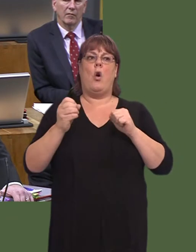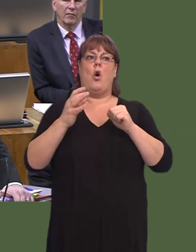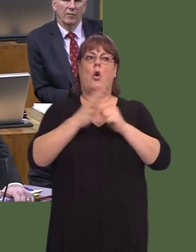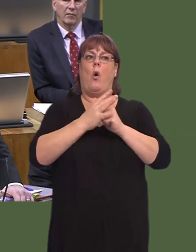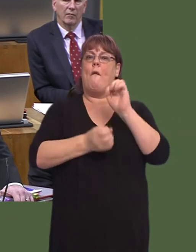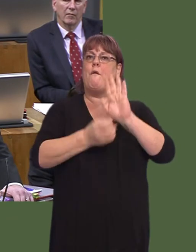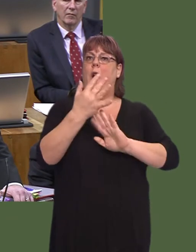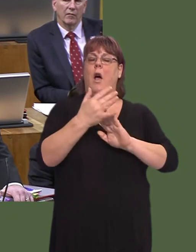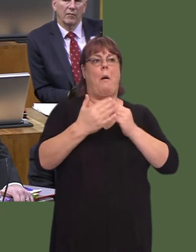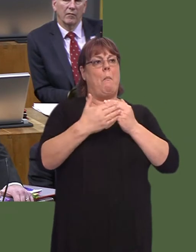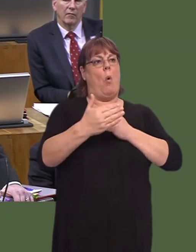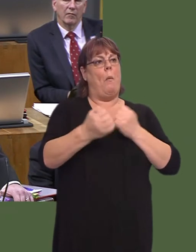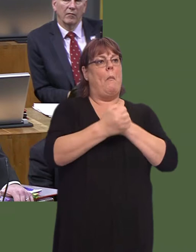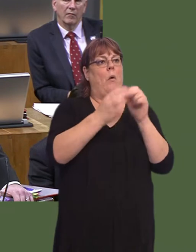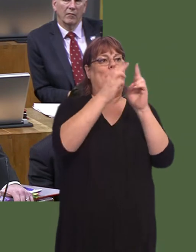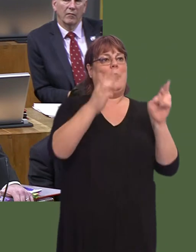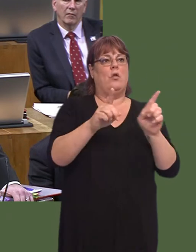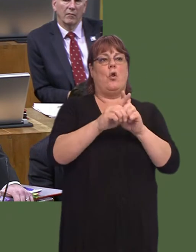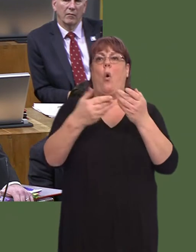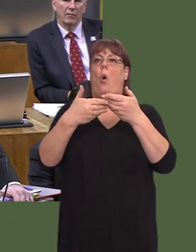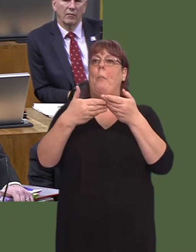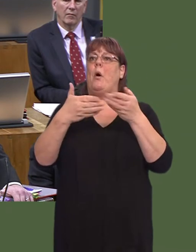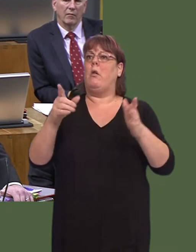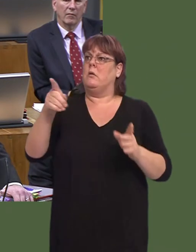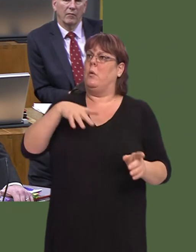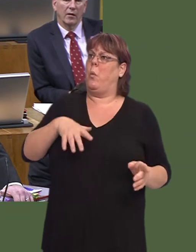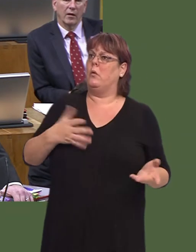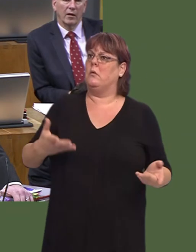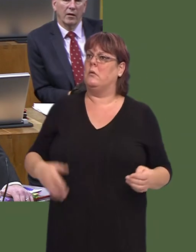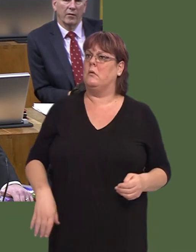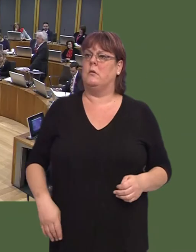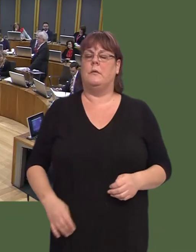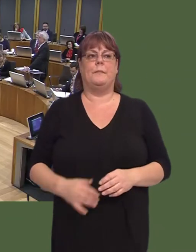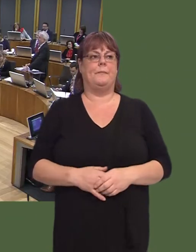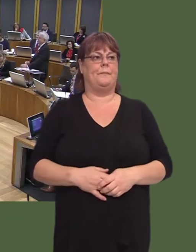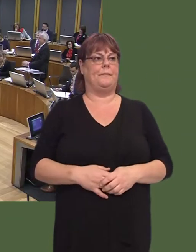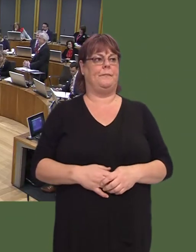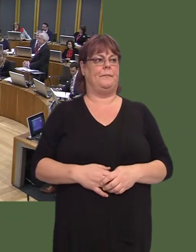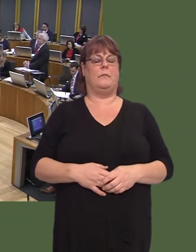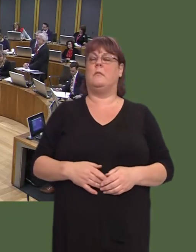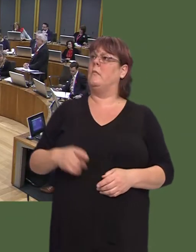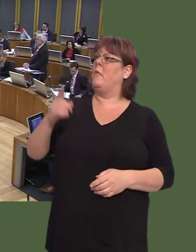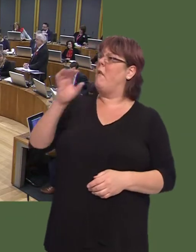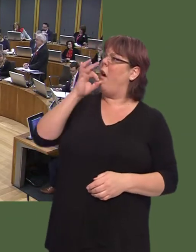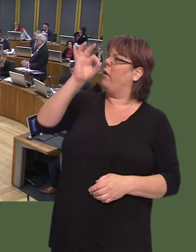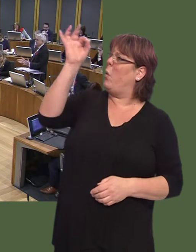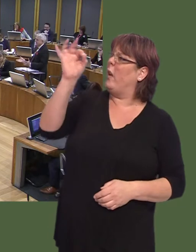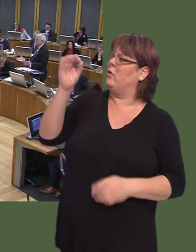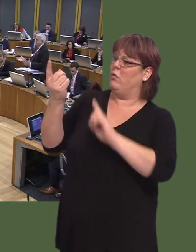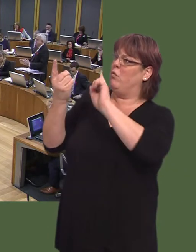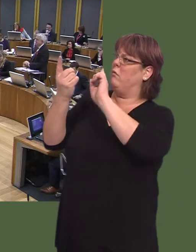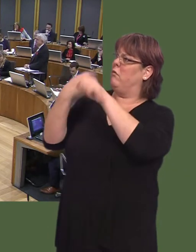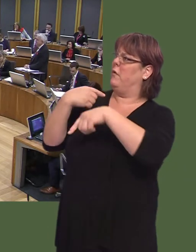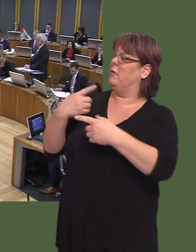coal-fired power stations absolutely everywhere and more open cast? Because that is the upshot of what he's saying. Refuses to answer the question, how